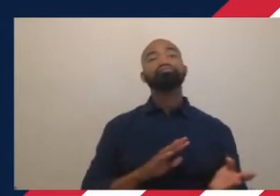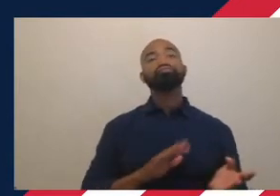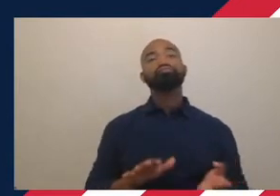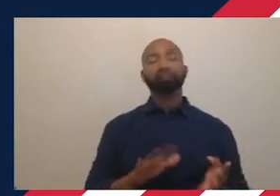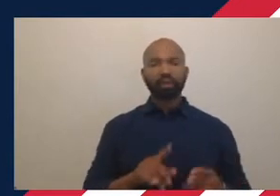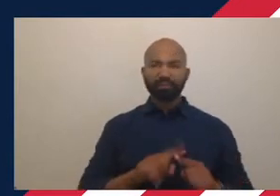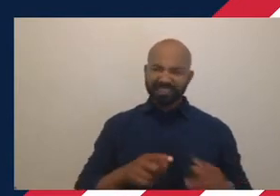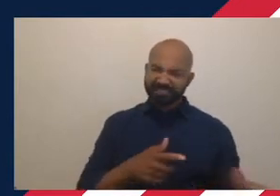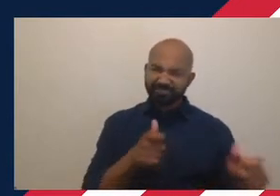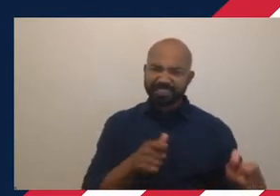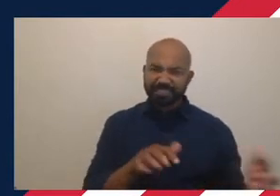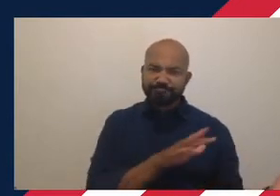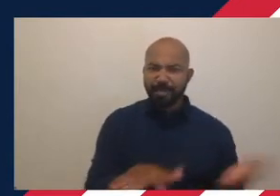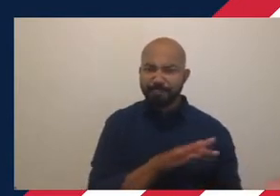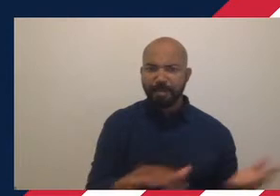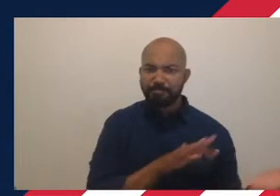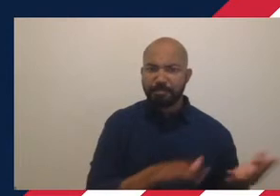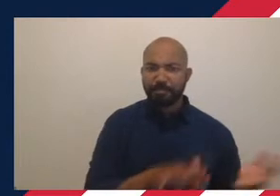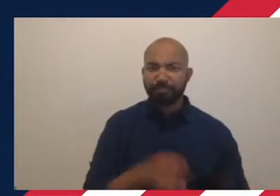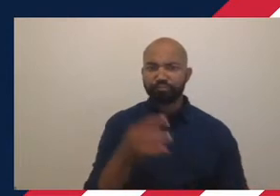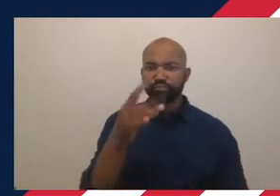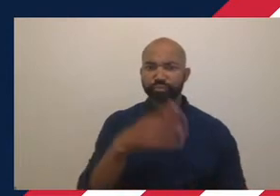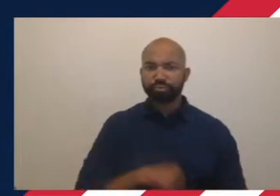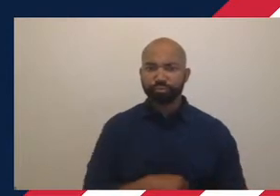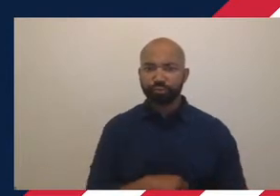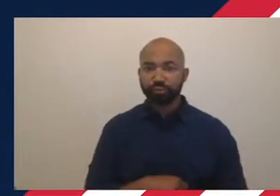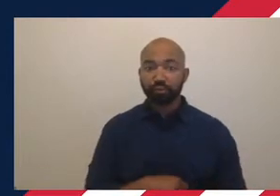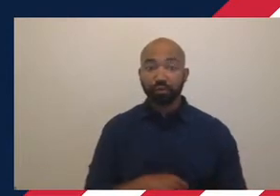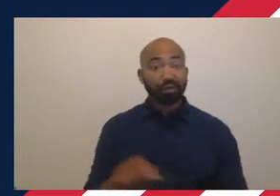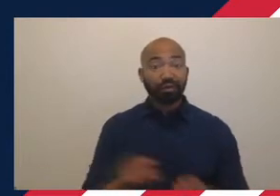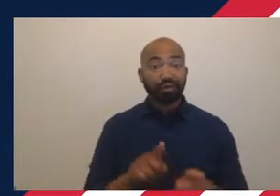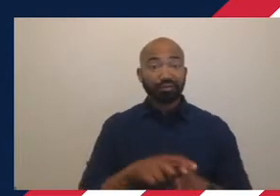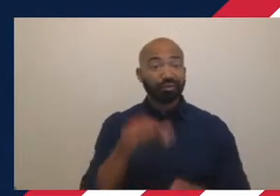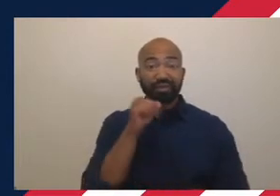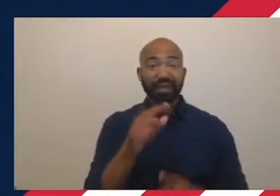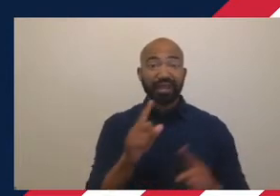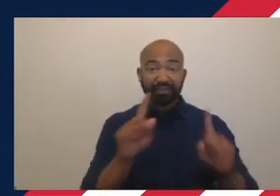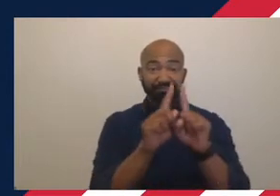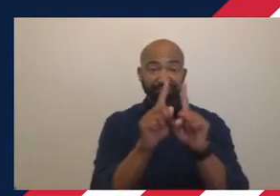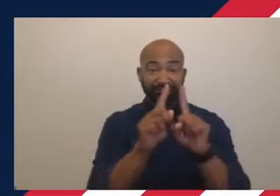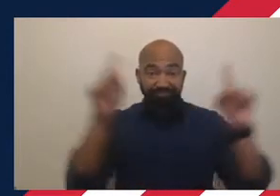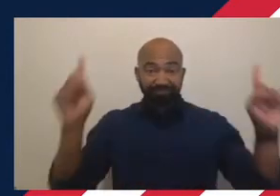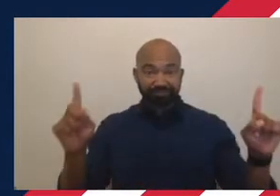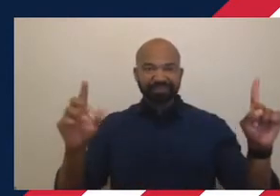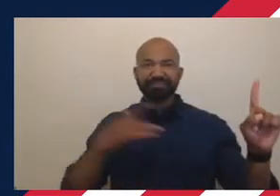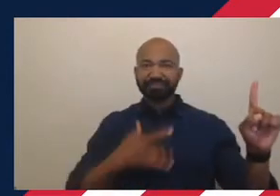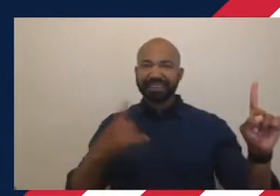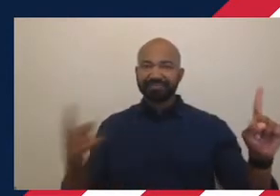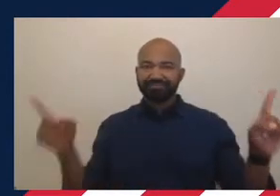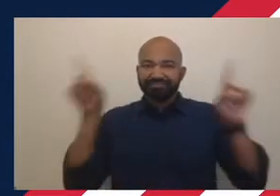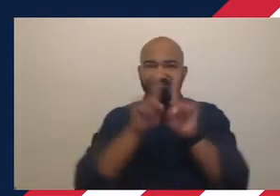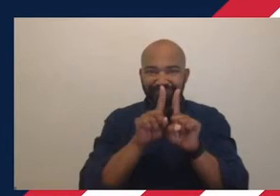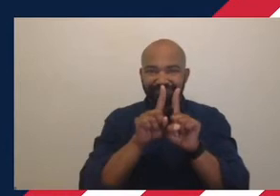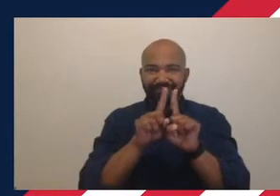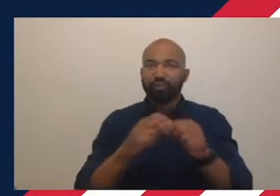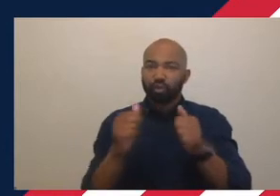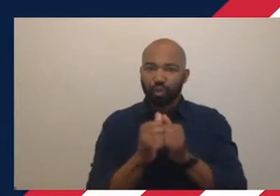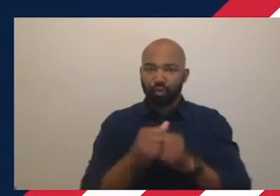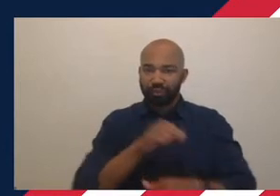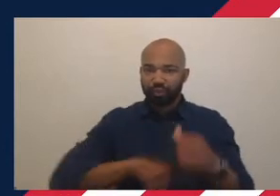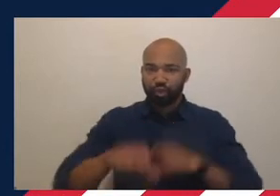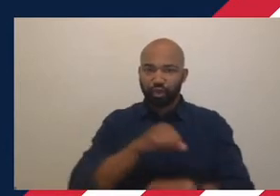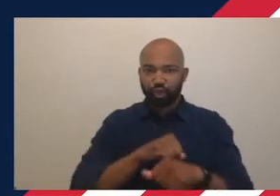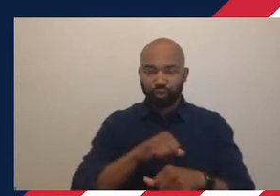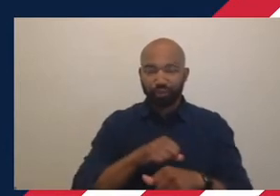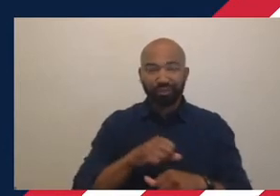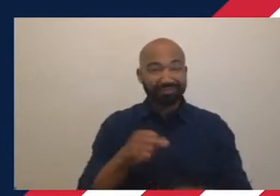of them, and they work shoulder to shoulder. So it is very difficult